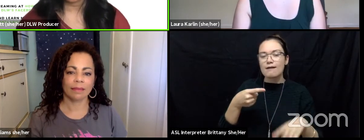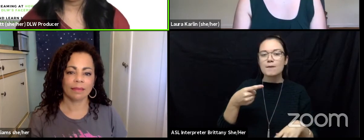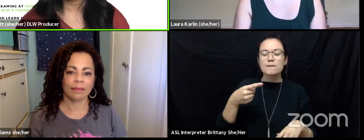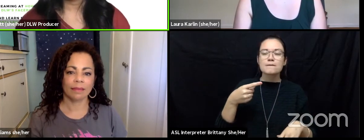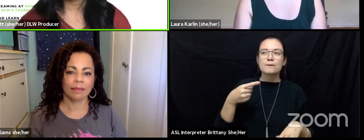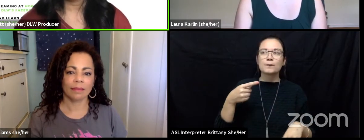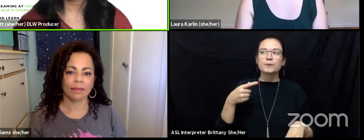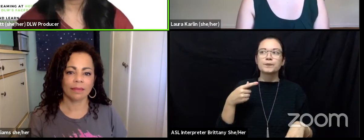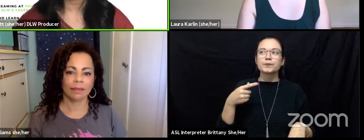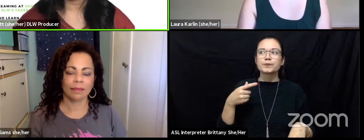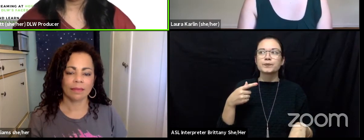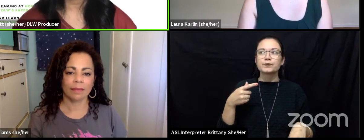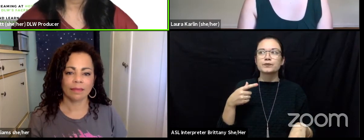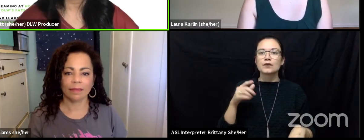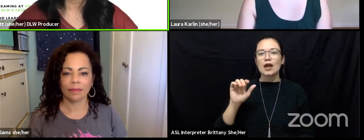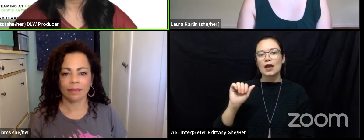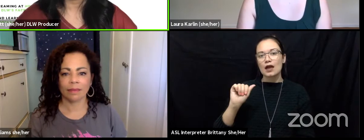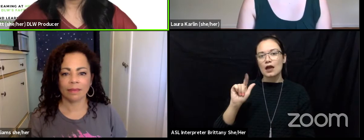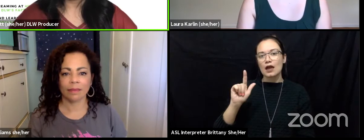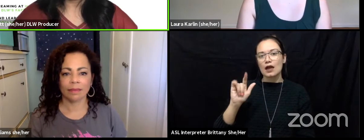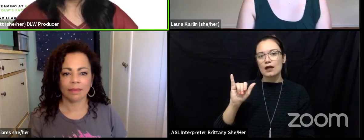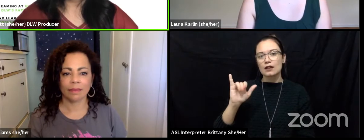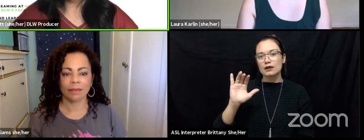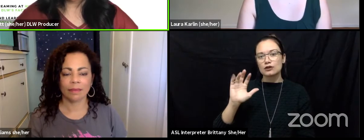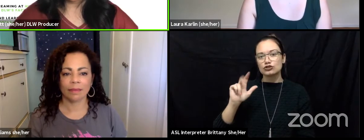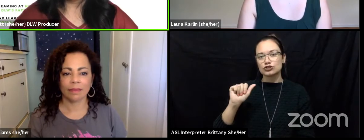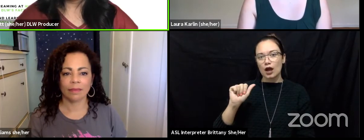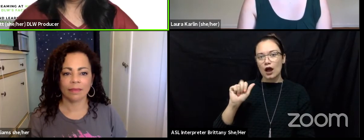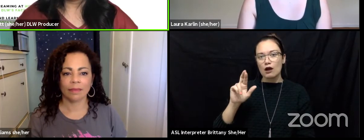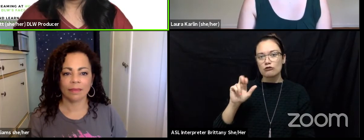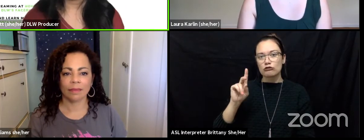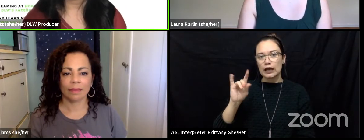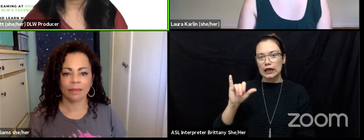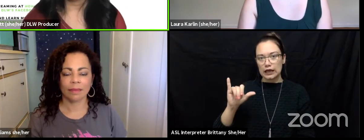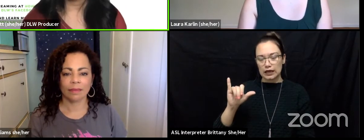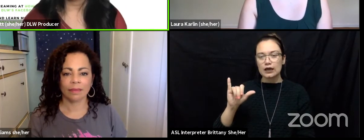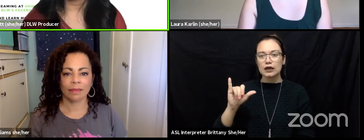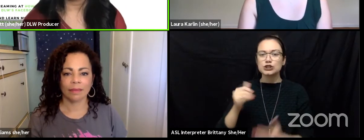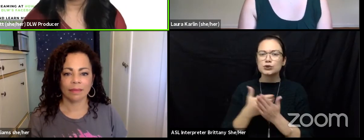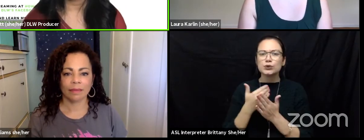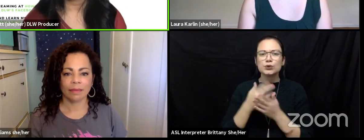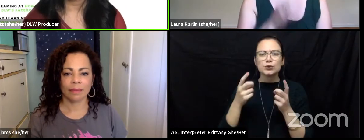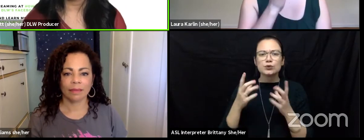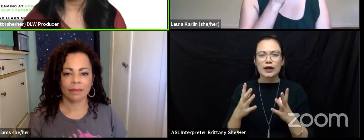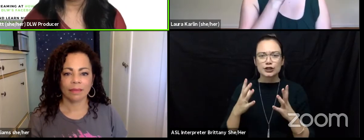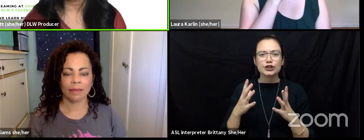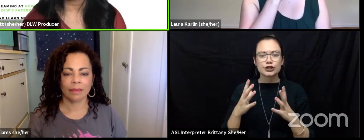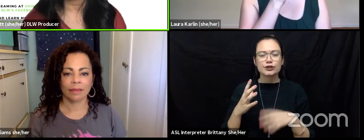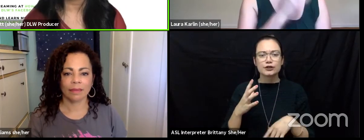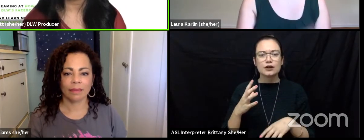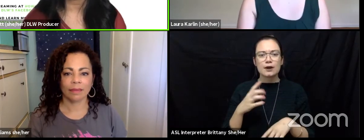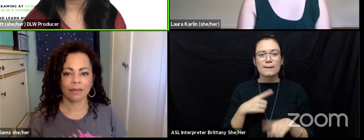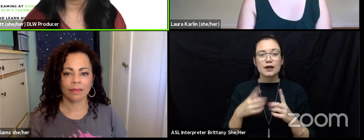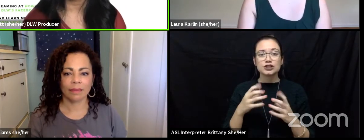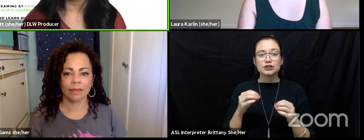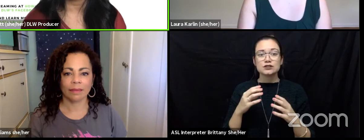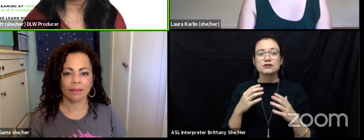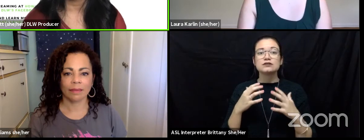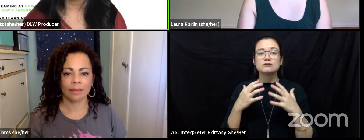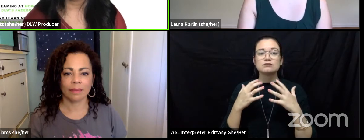where Alicia Brady, she's new to directing, and she's finding herself loving incorporating movement into the communication